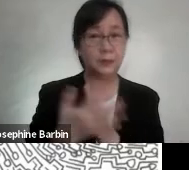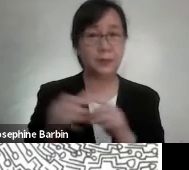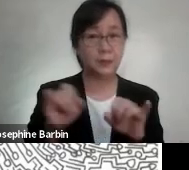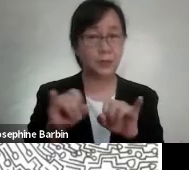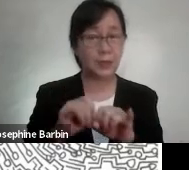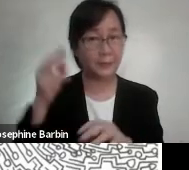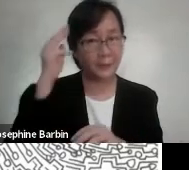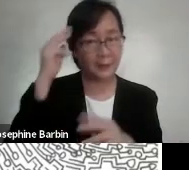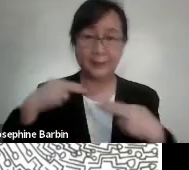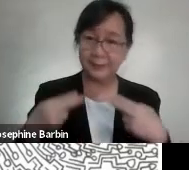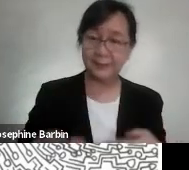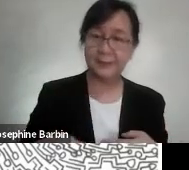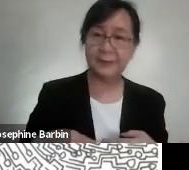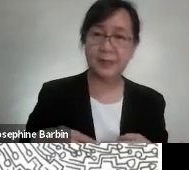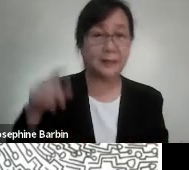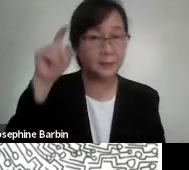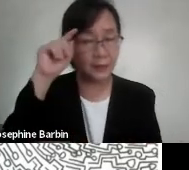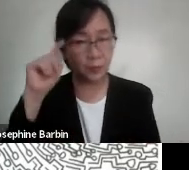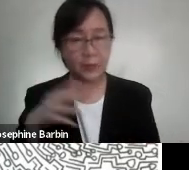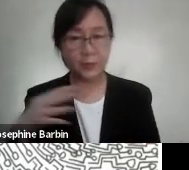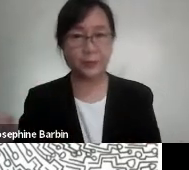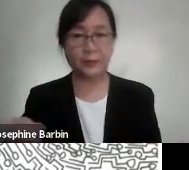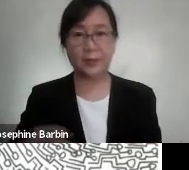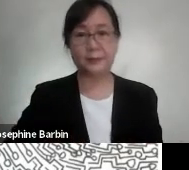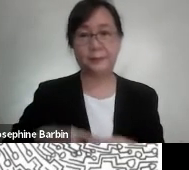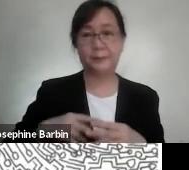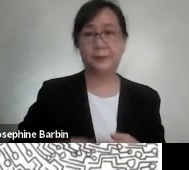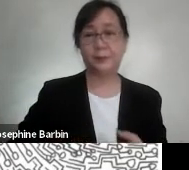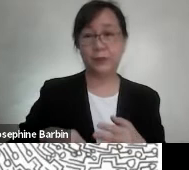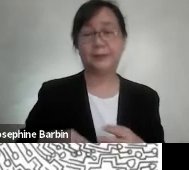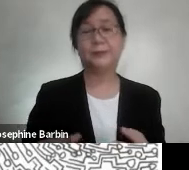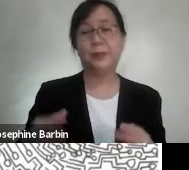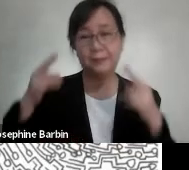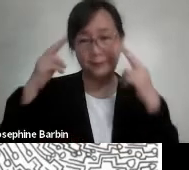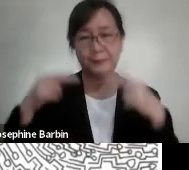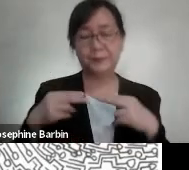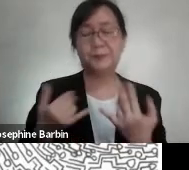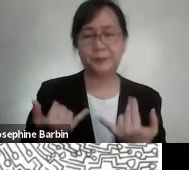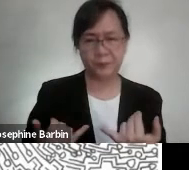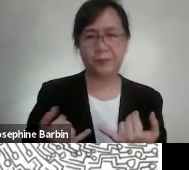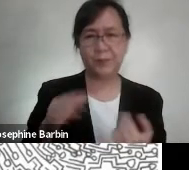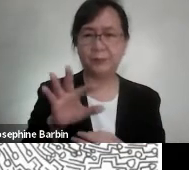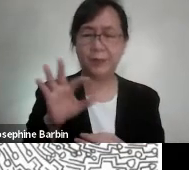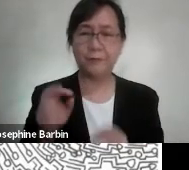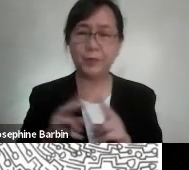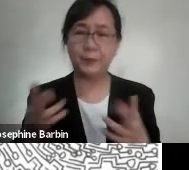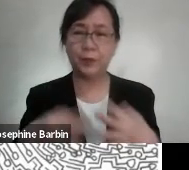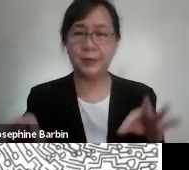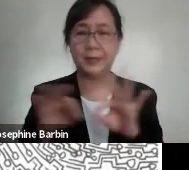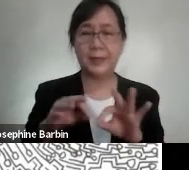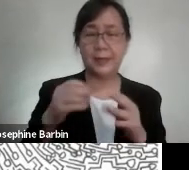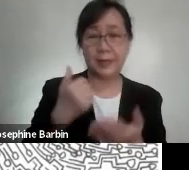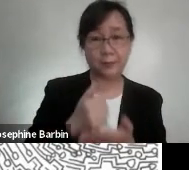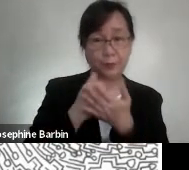mental health and also sexual and reproductive health. Nonetheless, they do find a lot of important and helpful